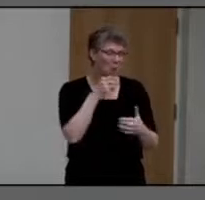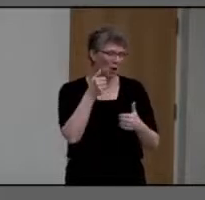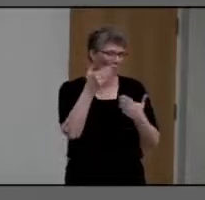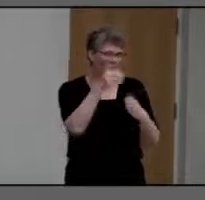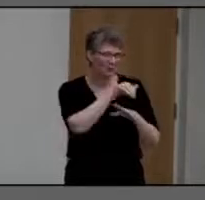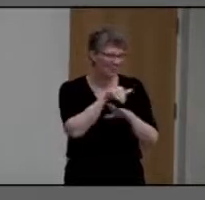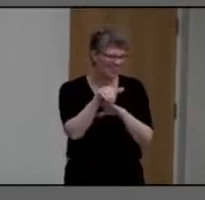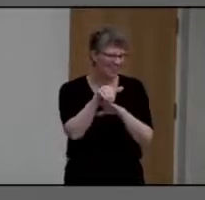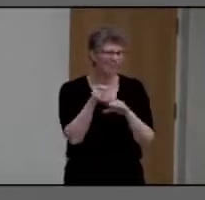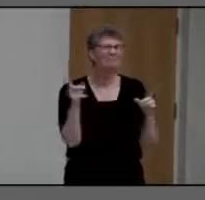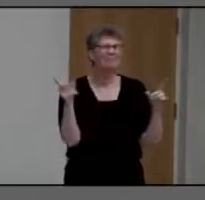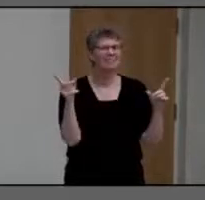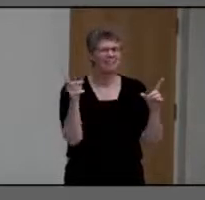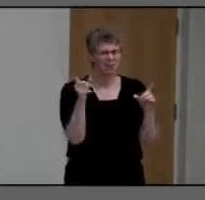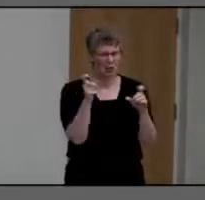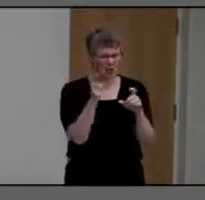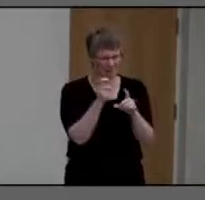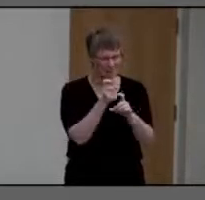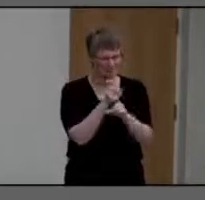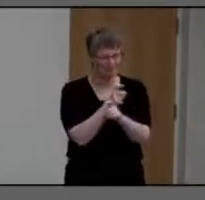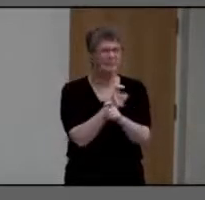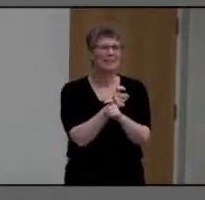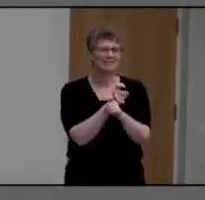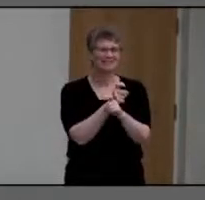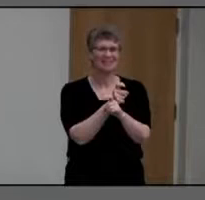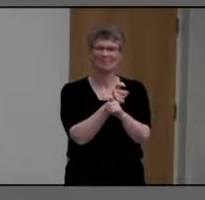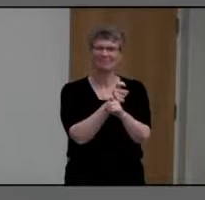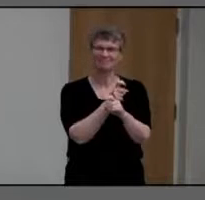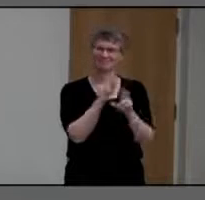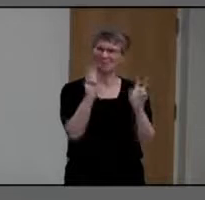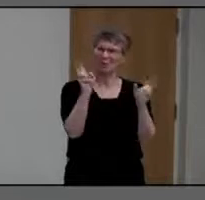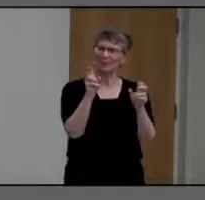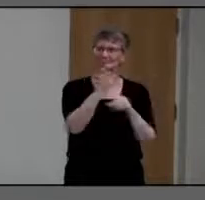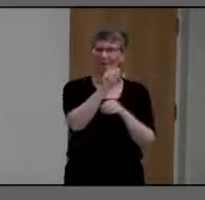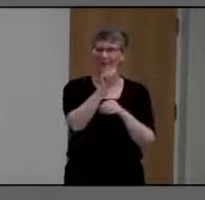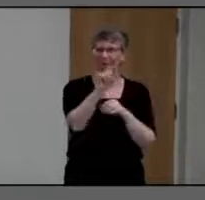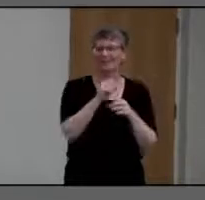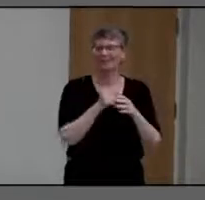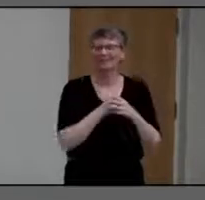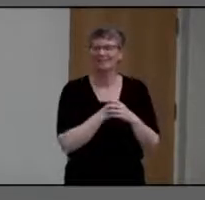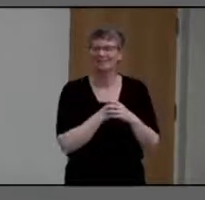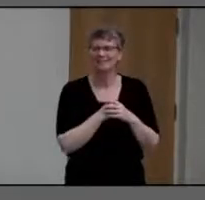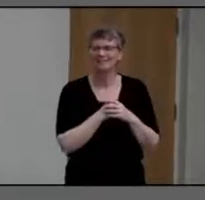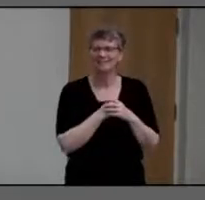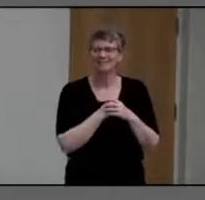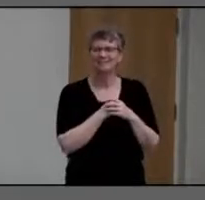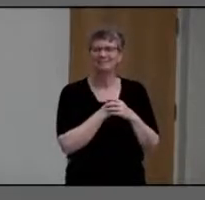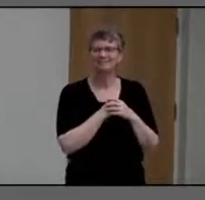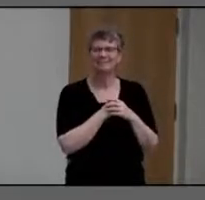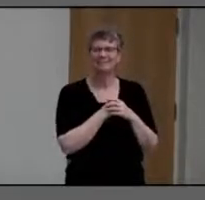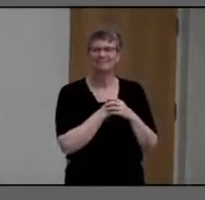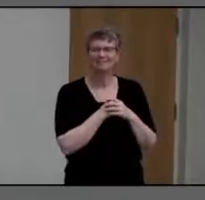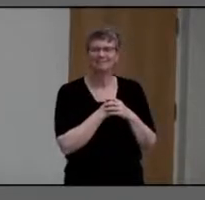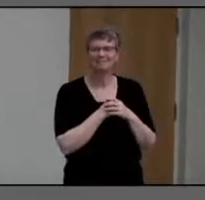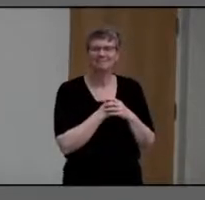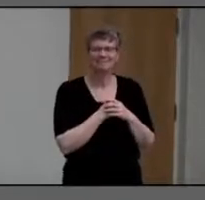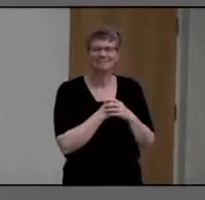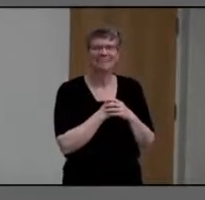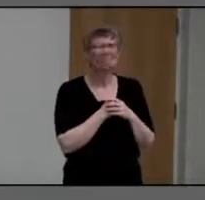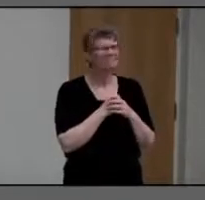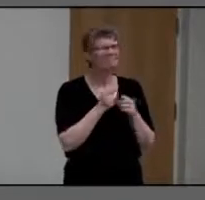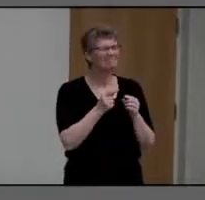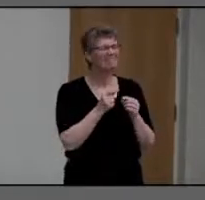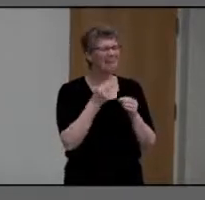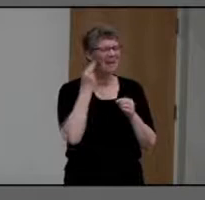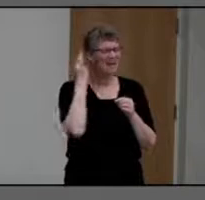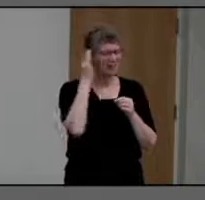extremely complex, and some of the things that struck me as I was listening is this sense of